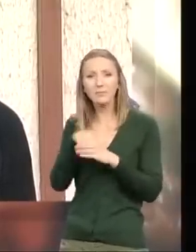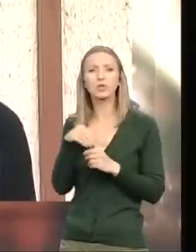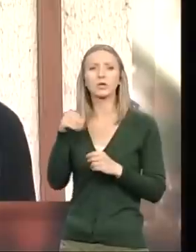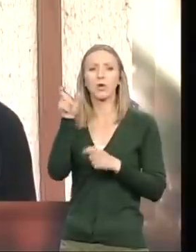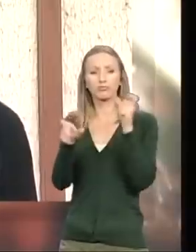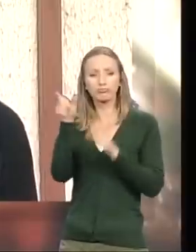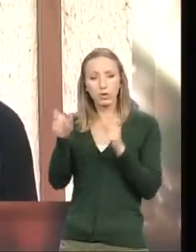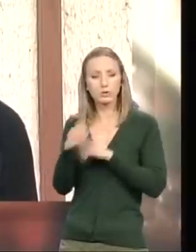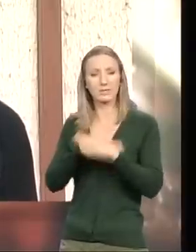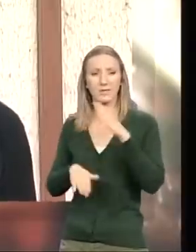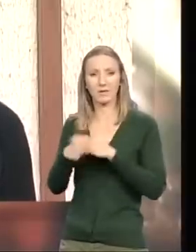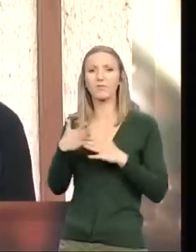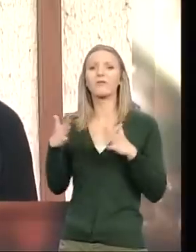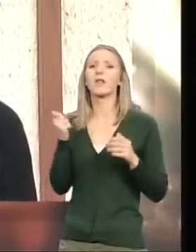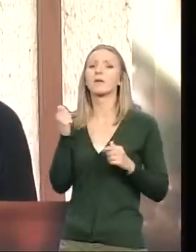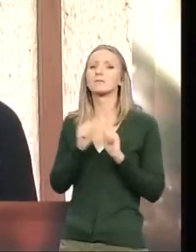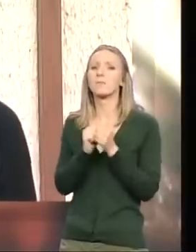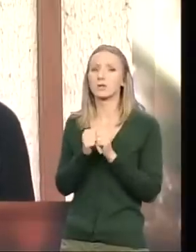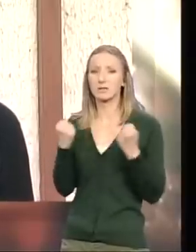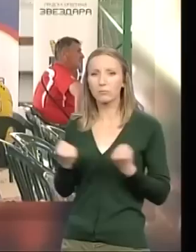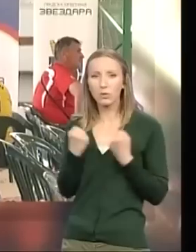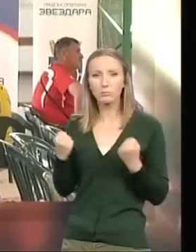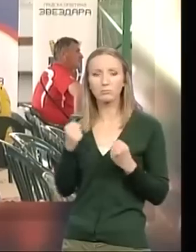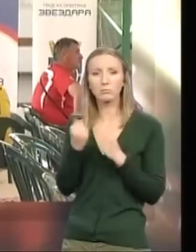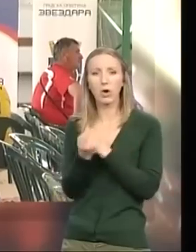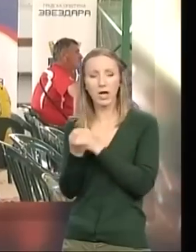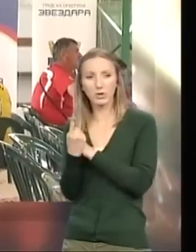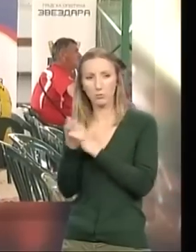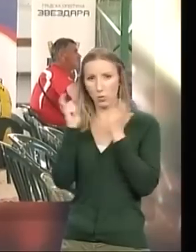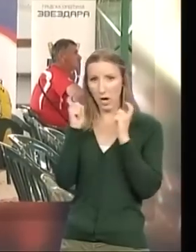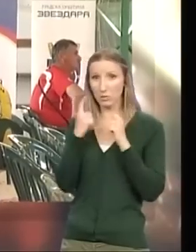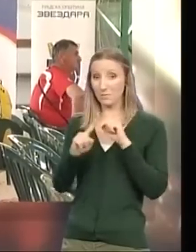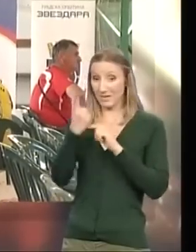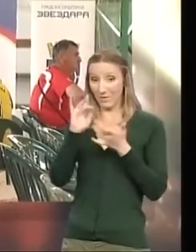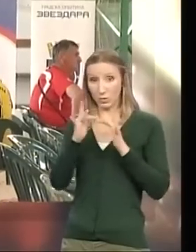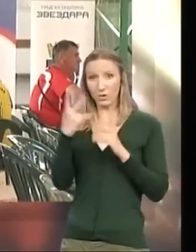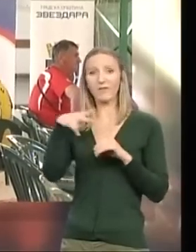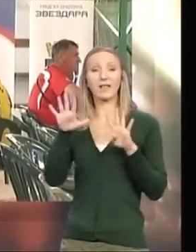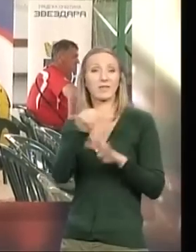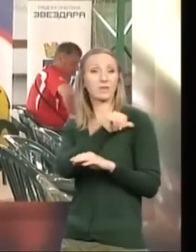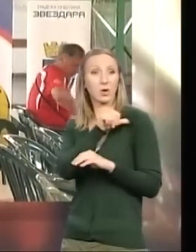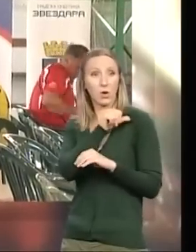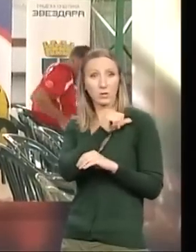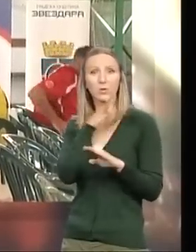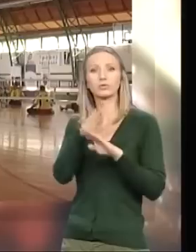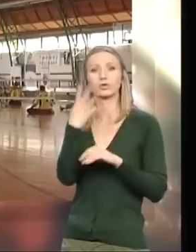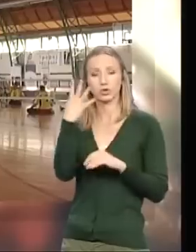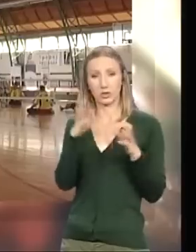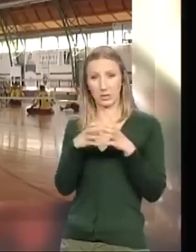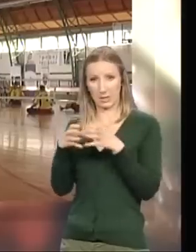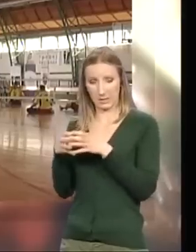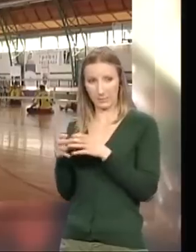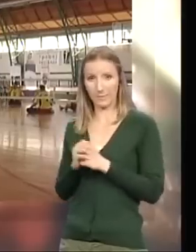disabilities with great sports challenges in the city. The first tournament was in 2009 with four teams,